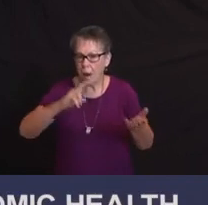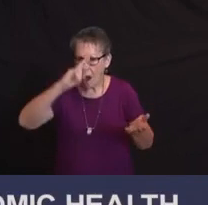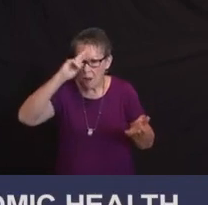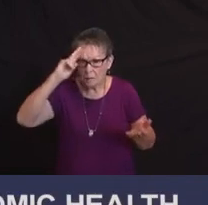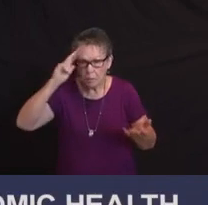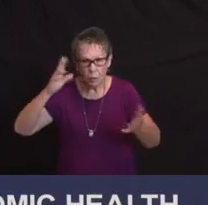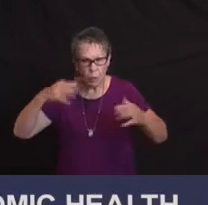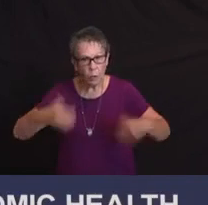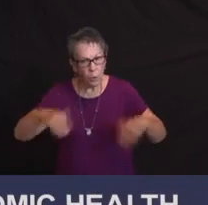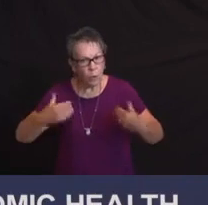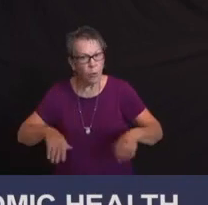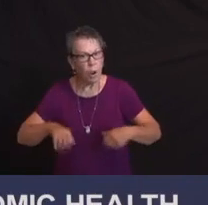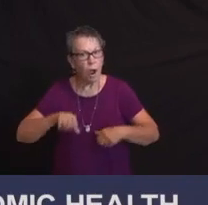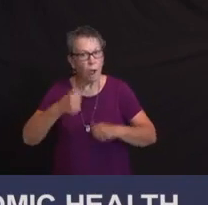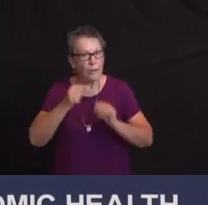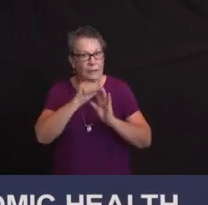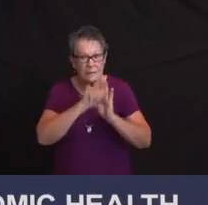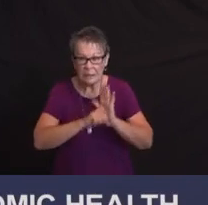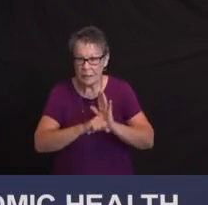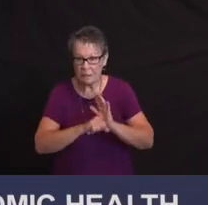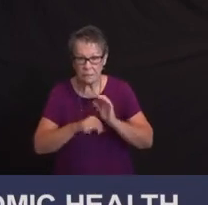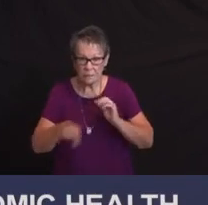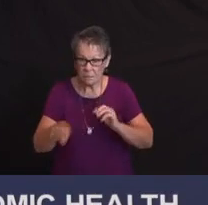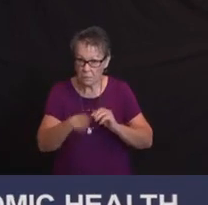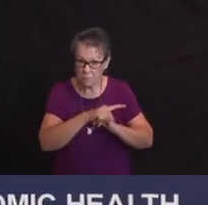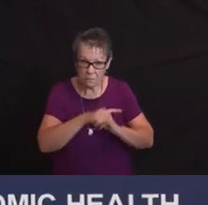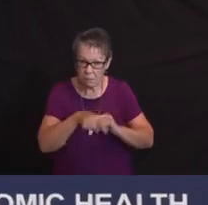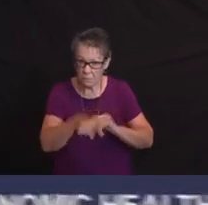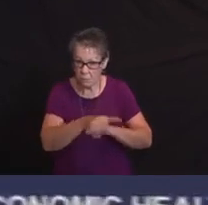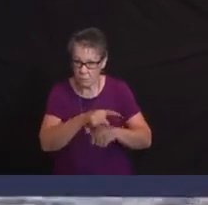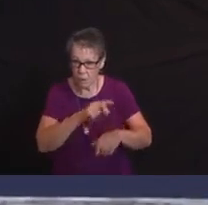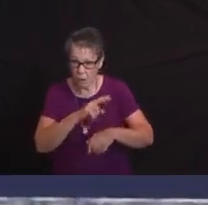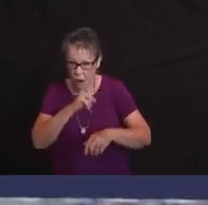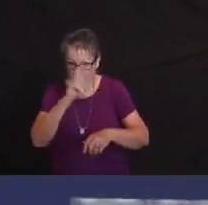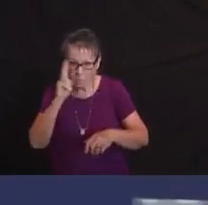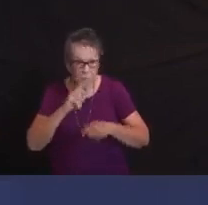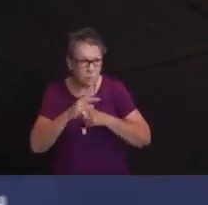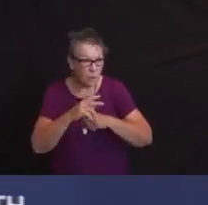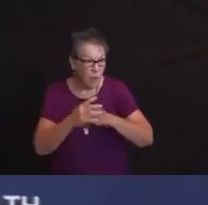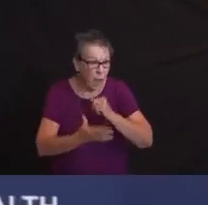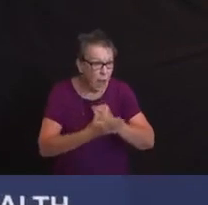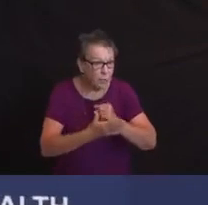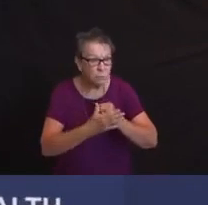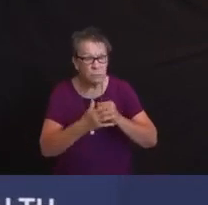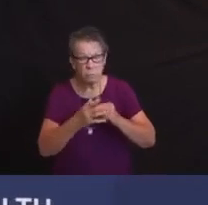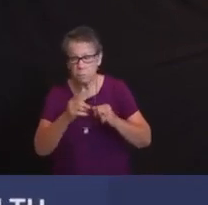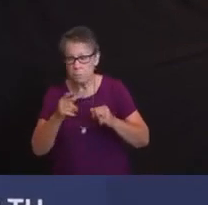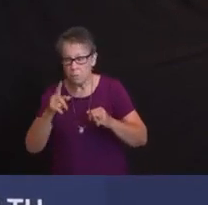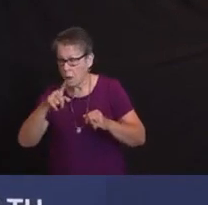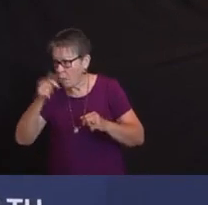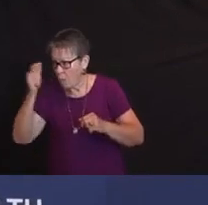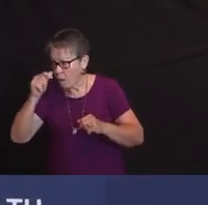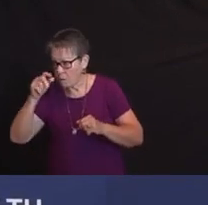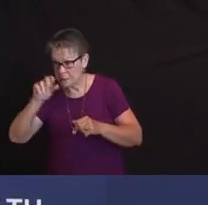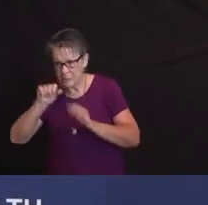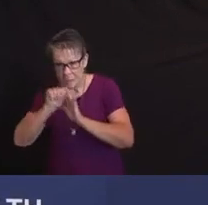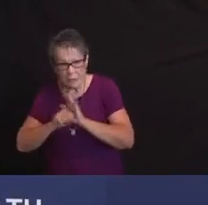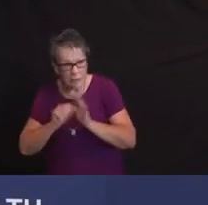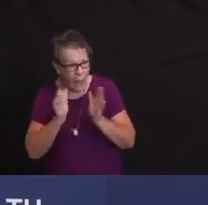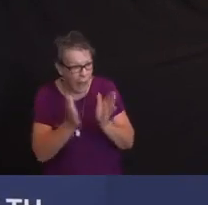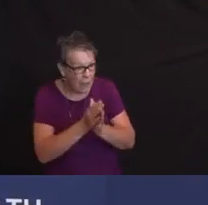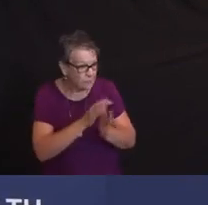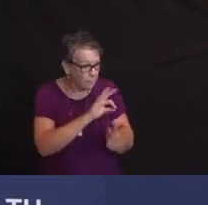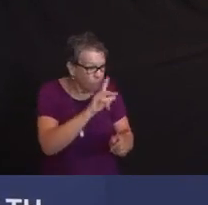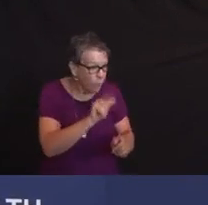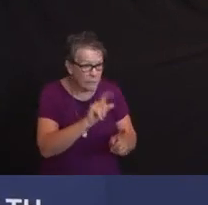for help staffing or other PPE, other matters? I'm on calls regularly with the Hospital Association and